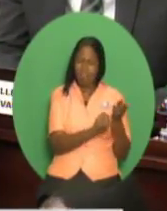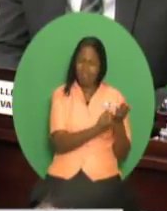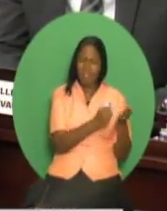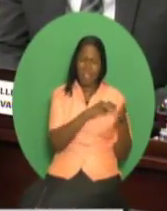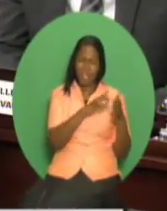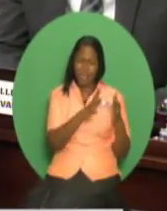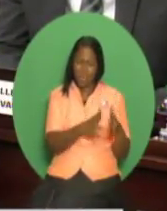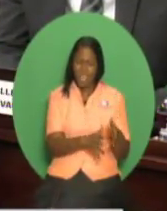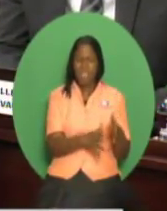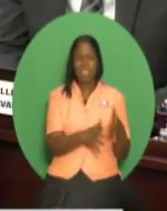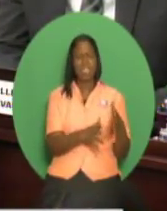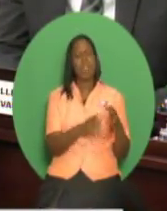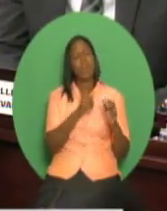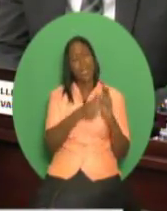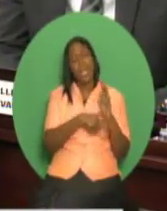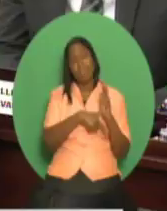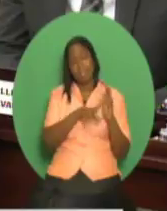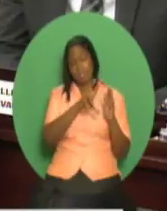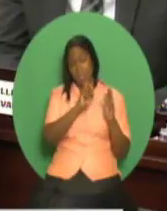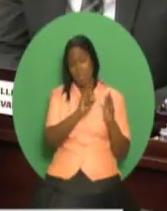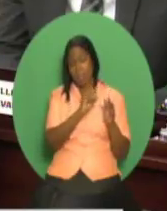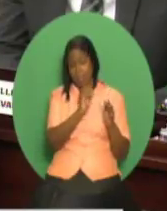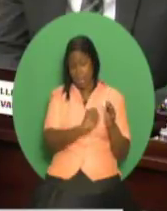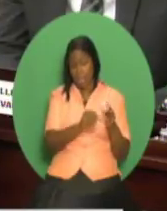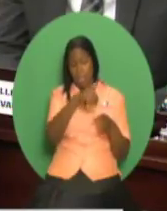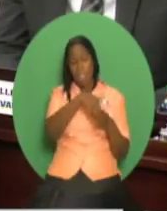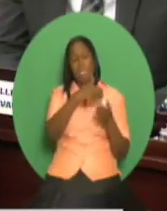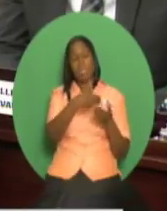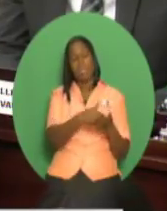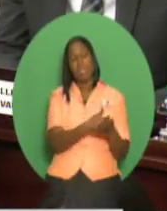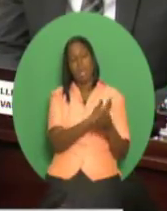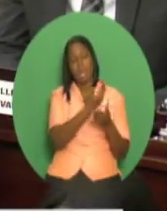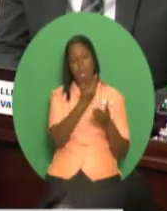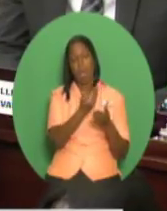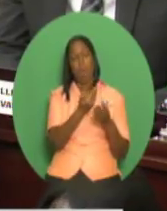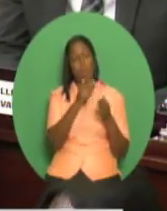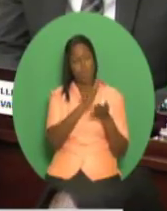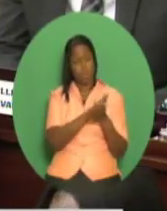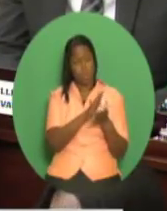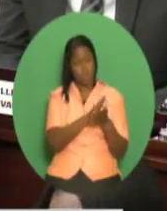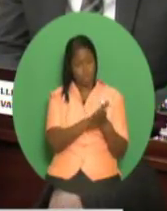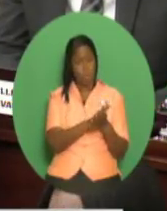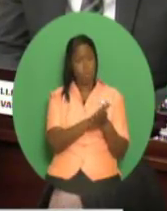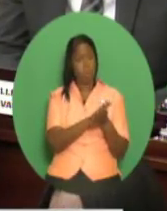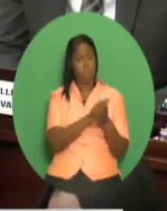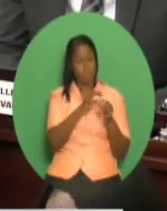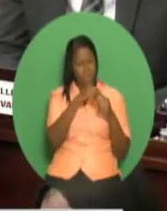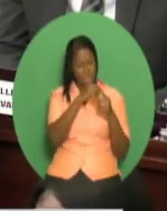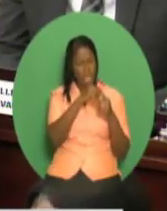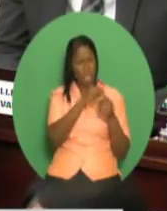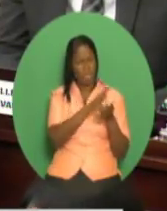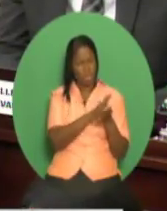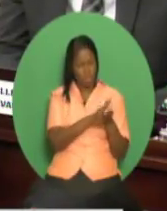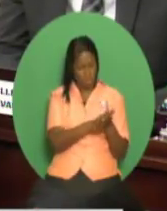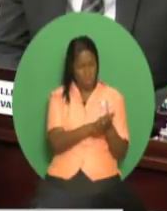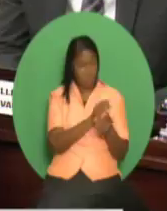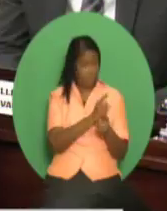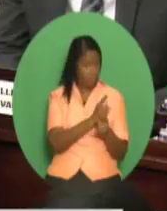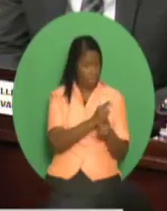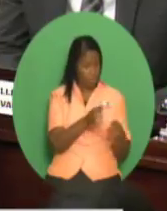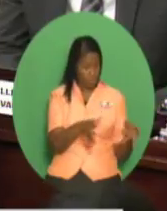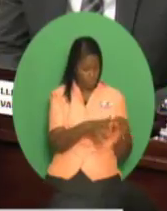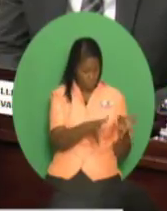Towards this end also, Madam Speaker, we have engaged the support our Student Support Services